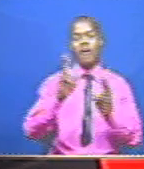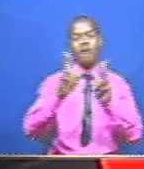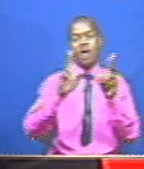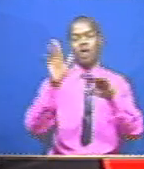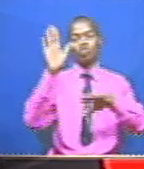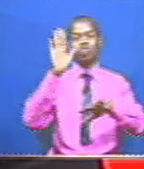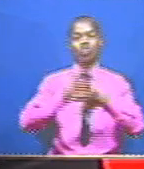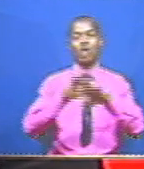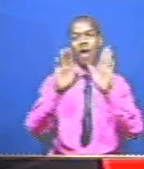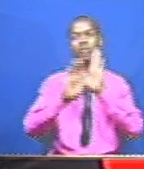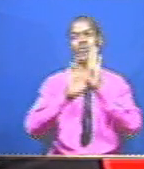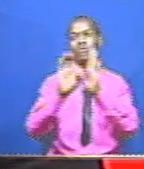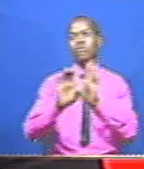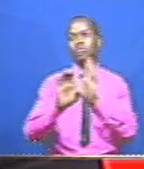example.